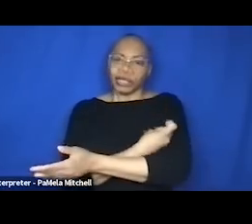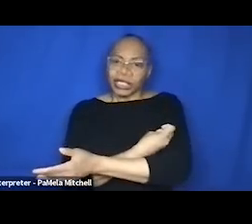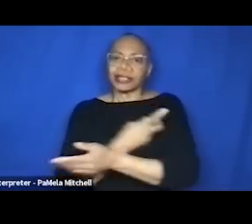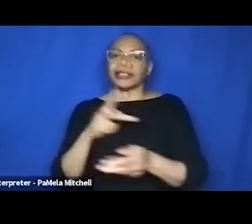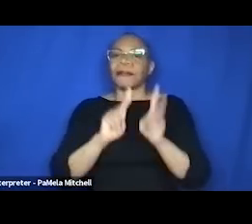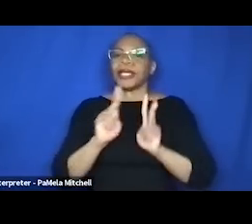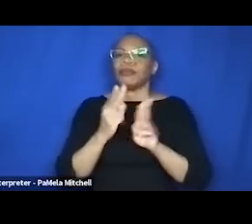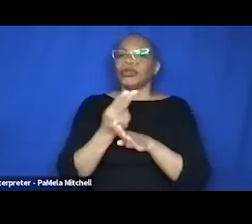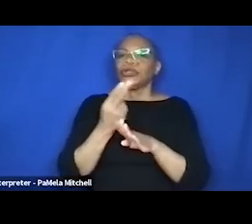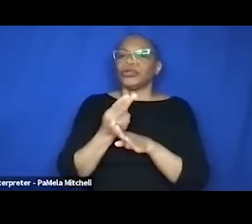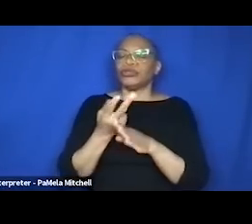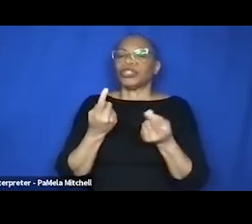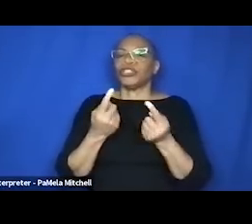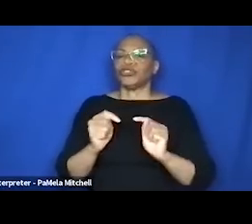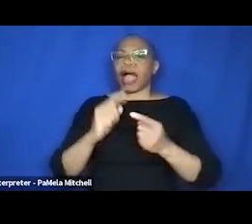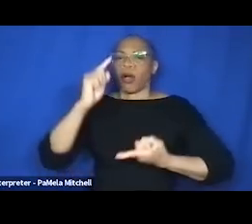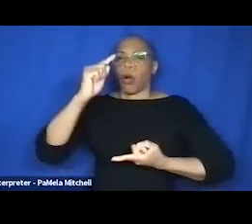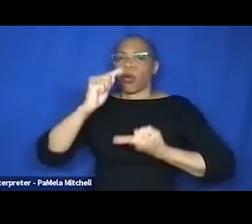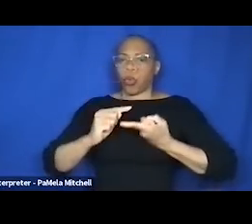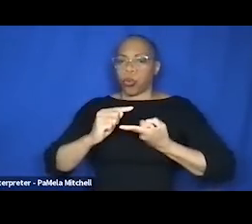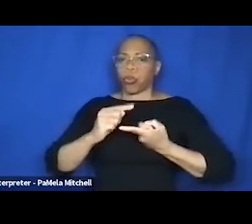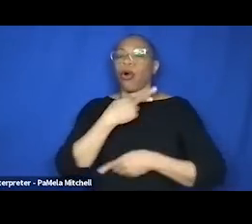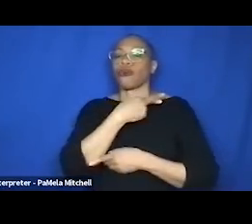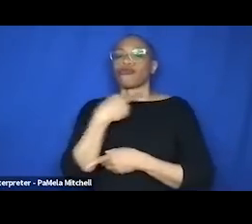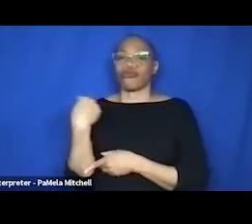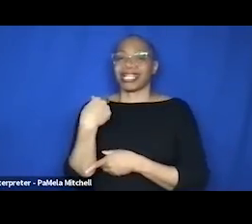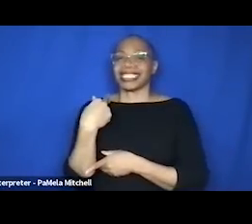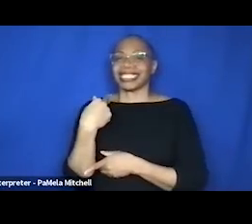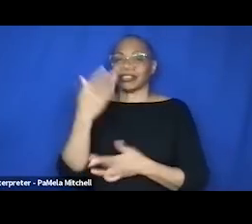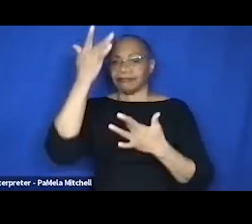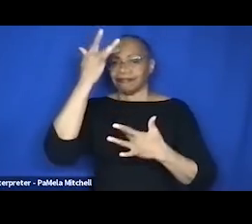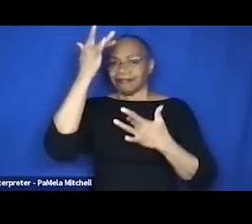decrease their risk of infectious disease. So it can really be